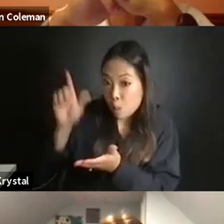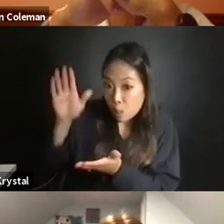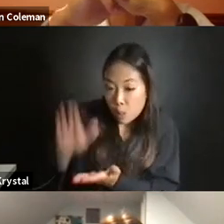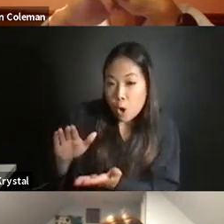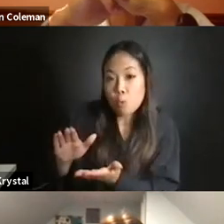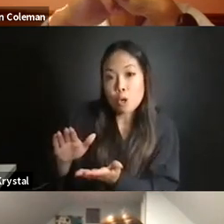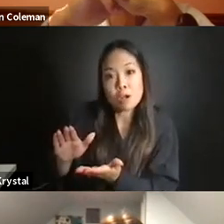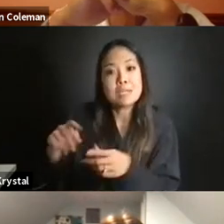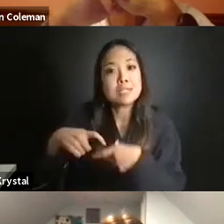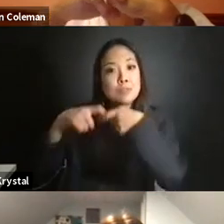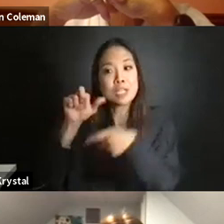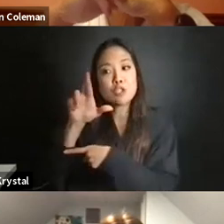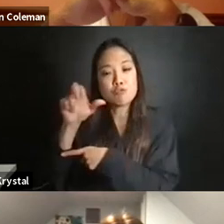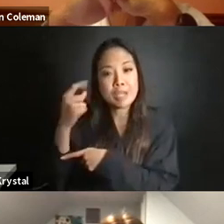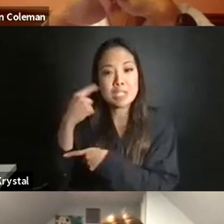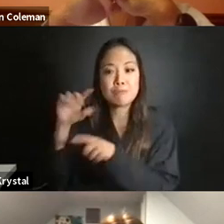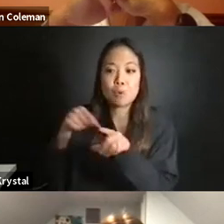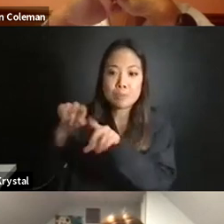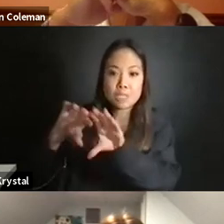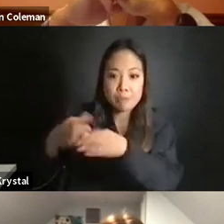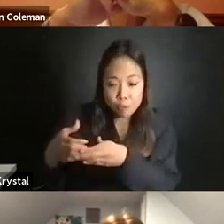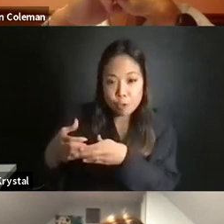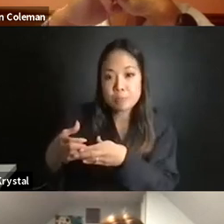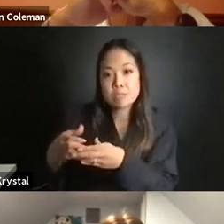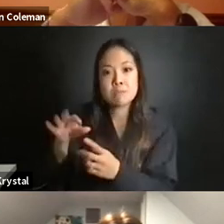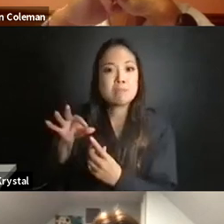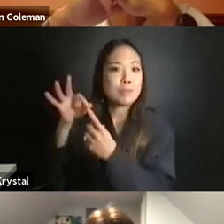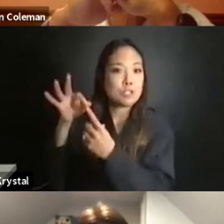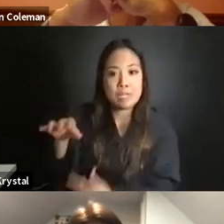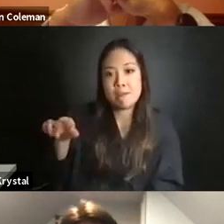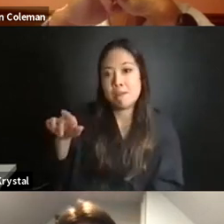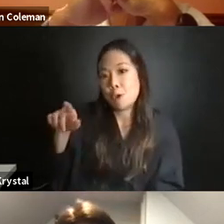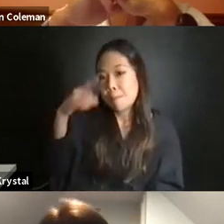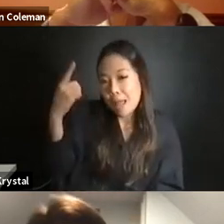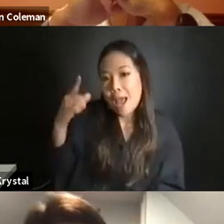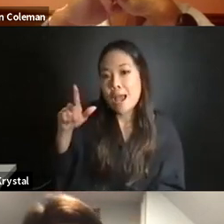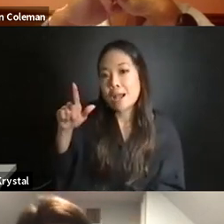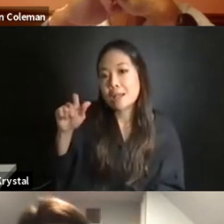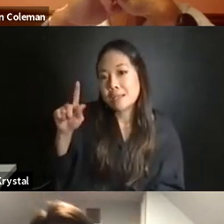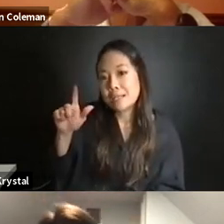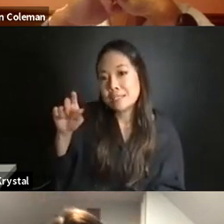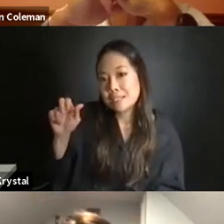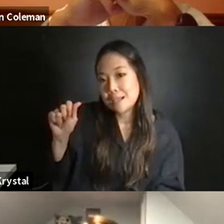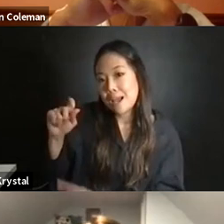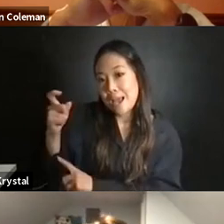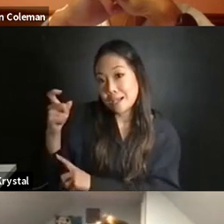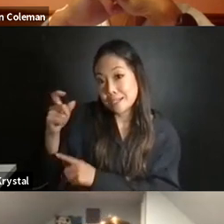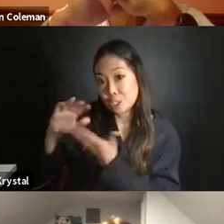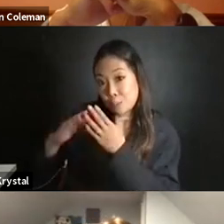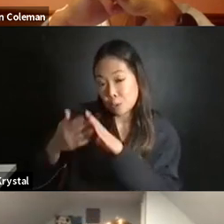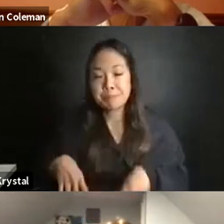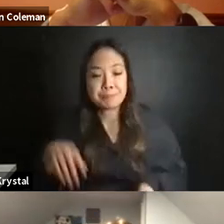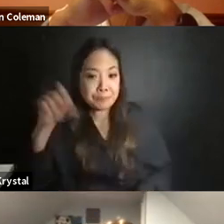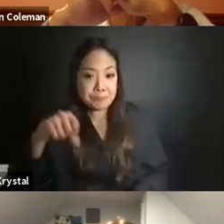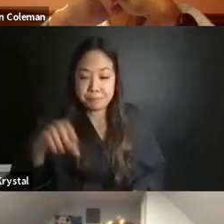black and latina x latino ed's um communities among with students with disabilities yes that is exactly